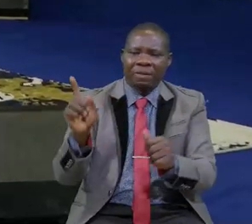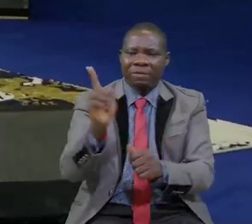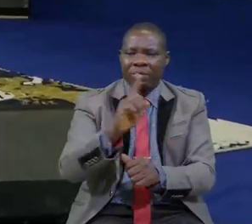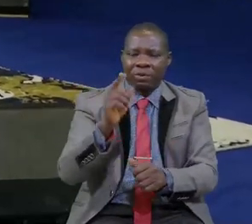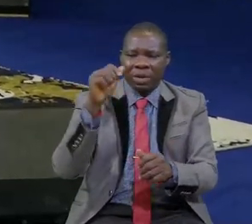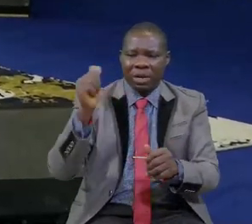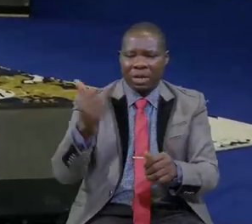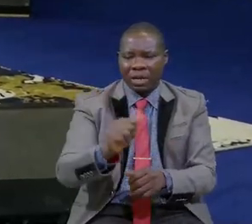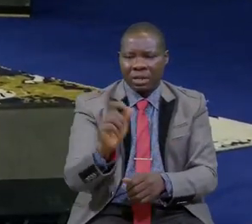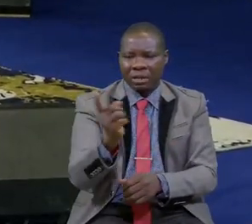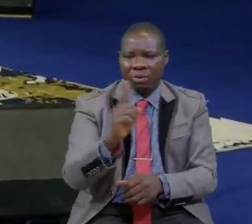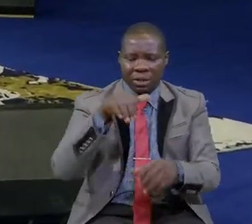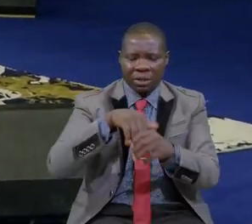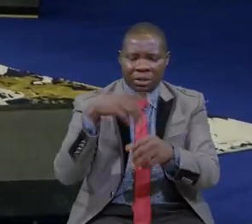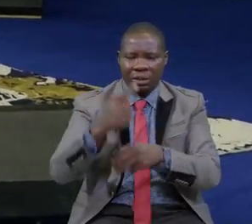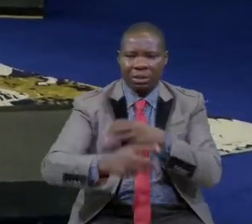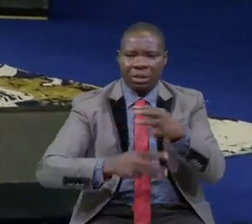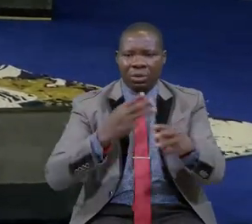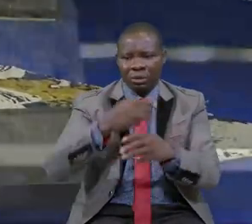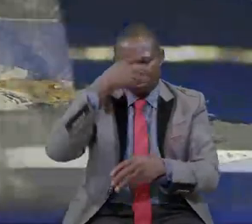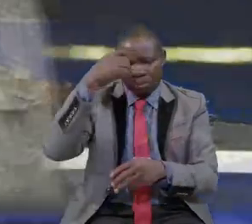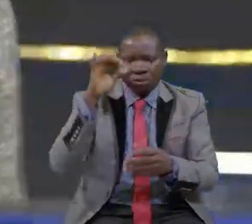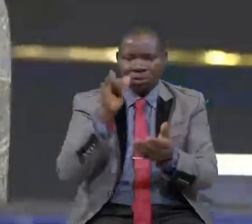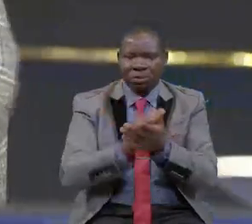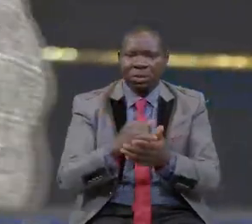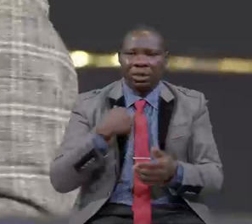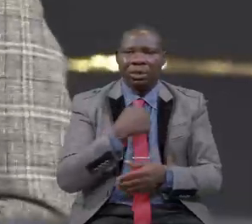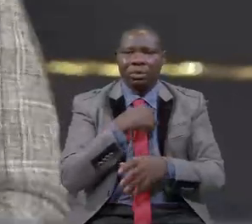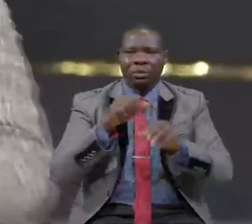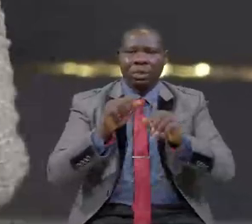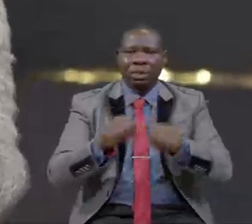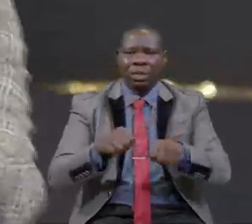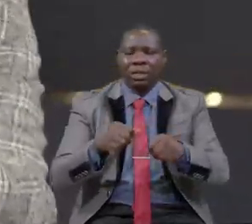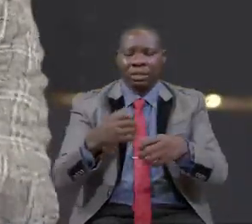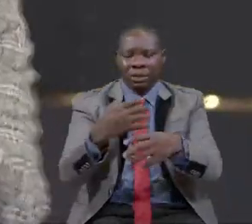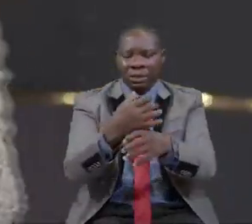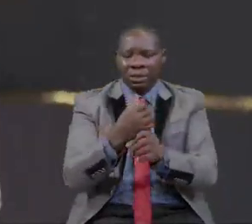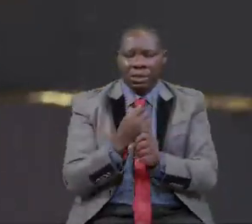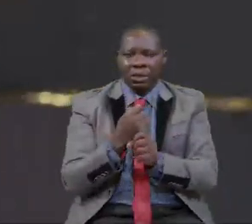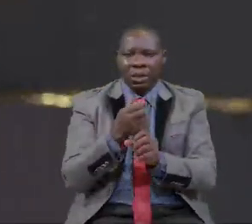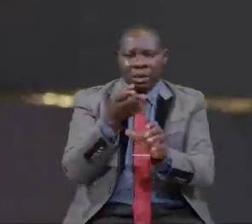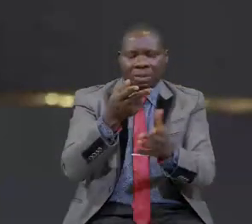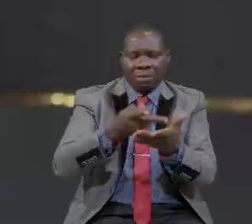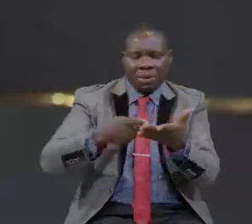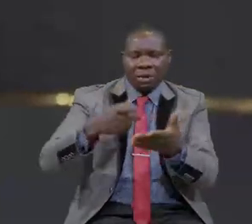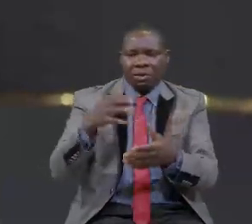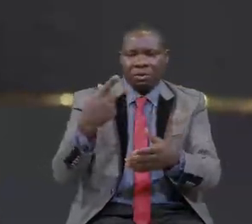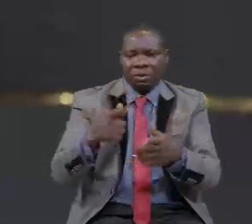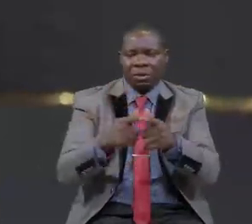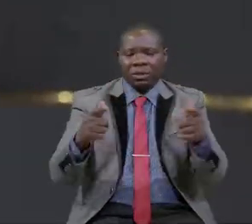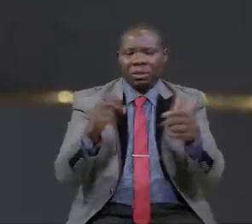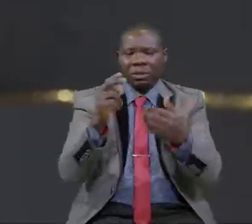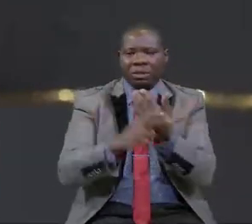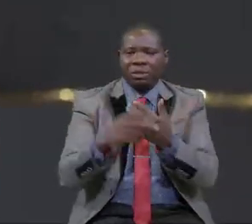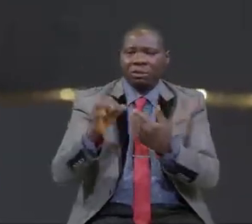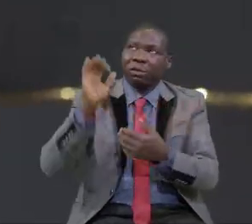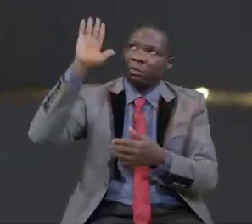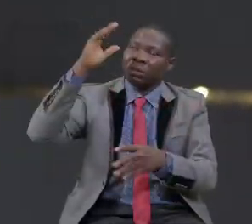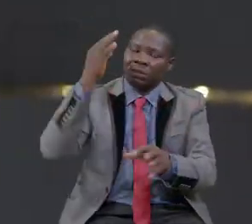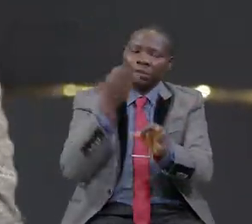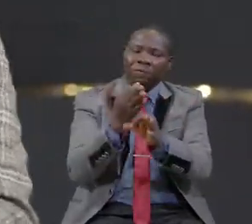And because of that, we can taste and partake of the greatness of his faithfulness.